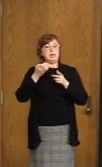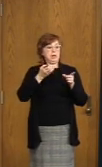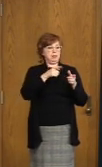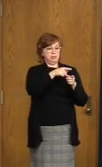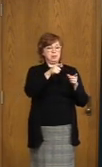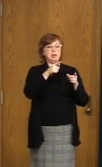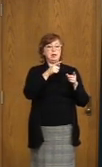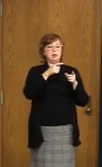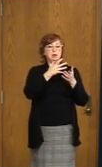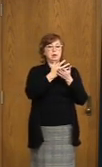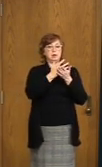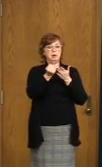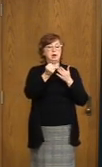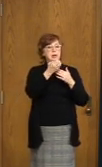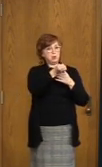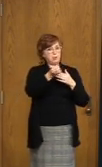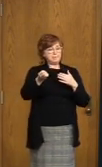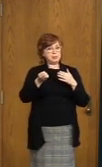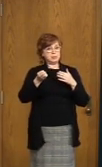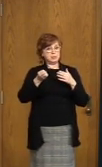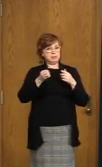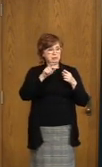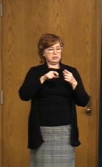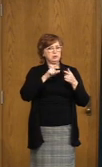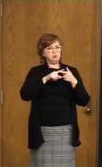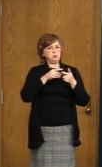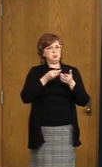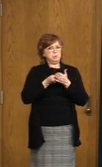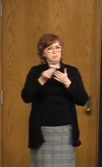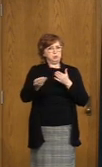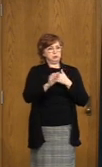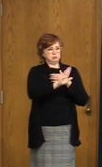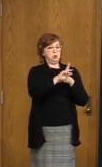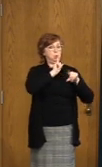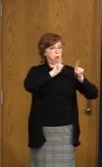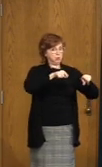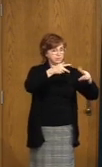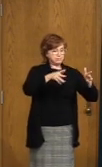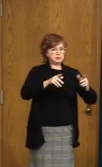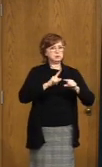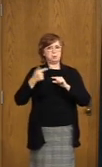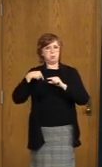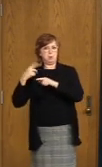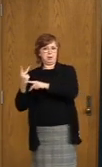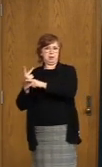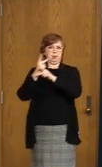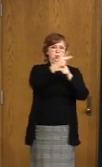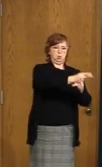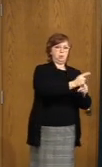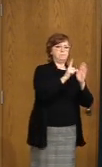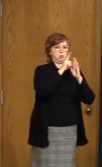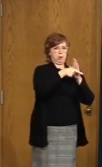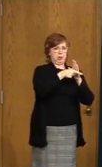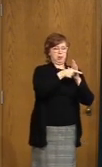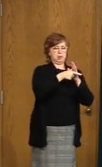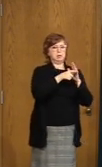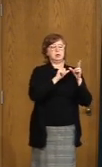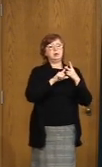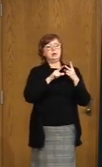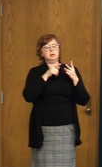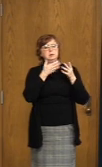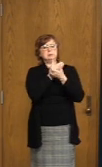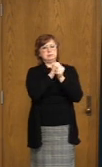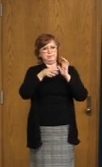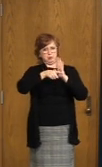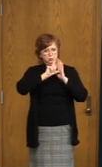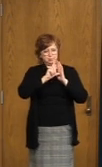and they're purchasing it, but we are doing safety reviews, which ensure appropriate outbreak management standards are in place. The facility